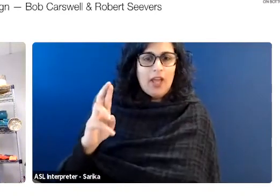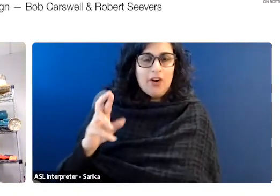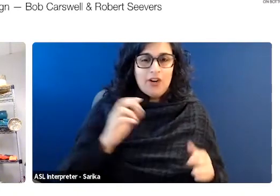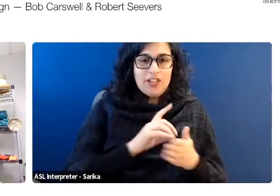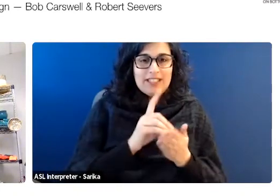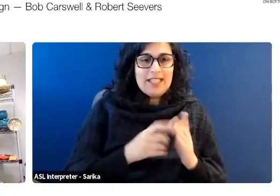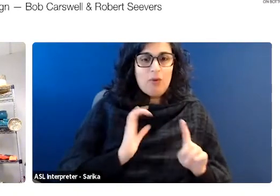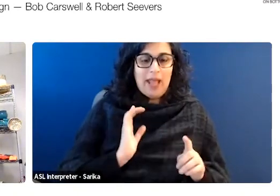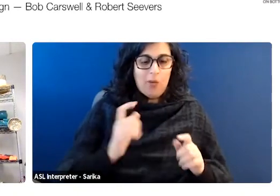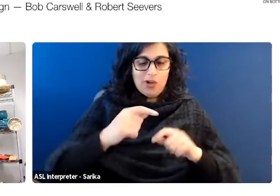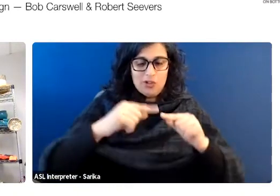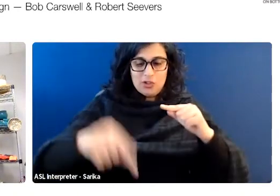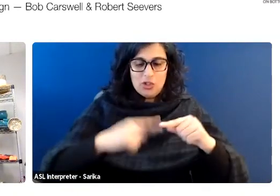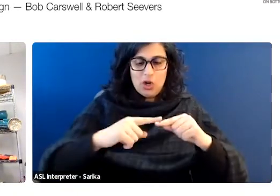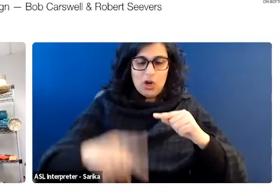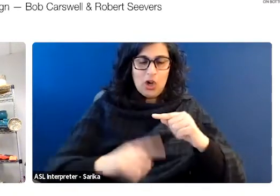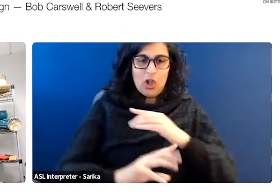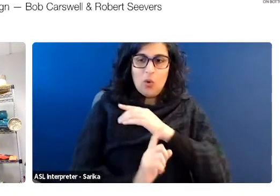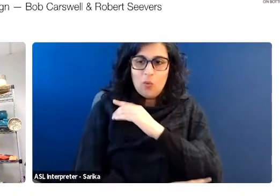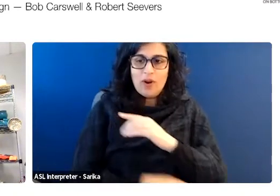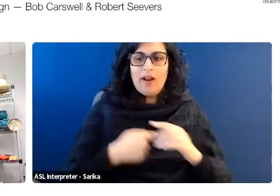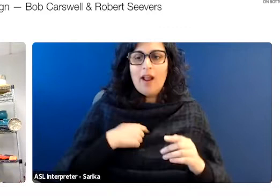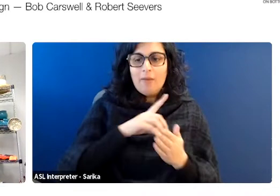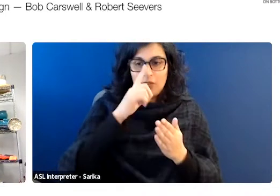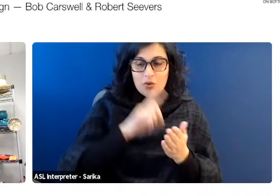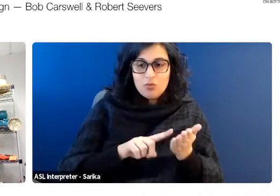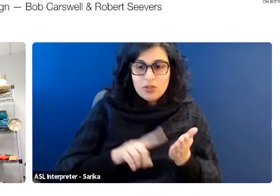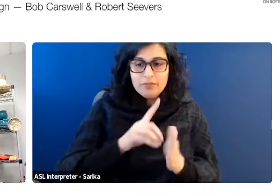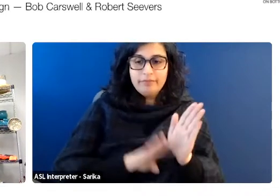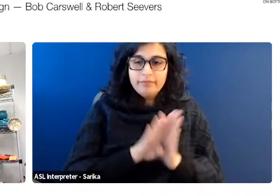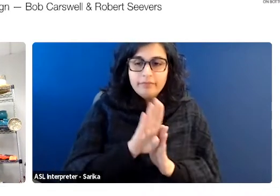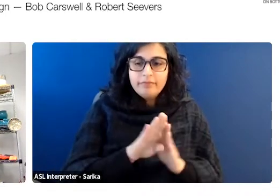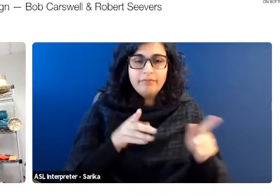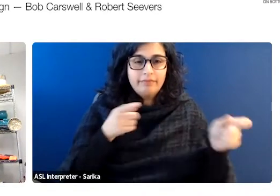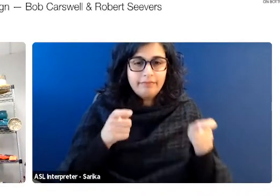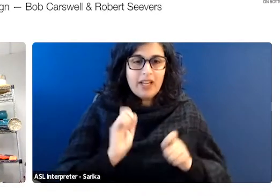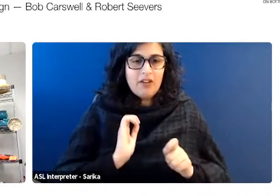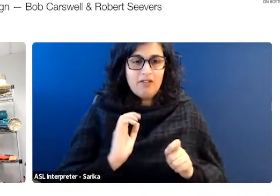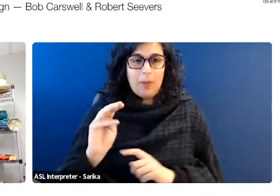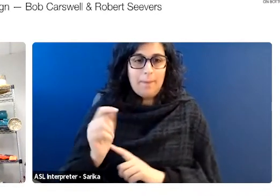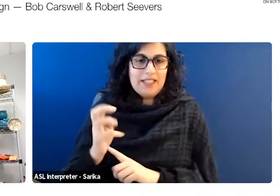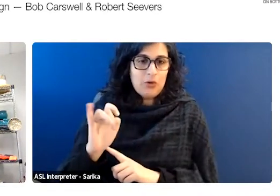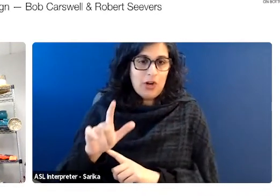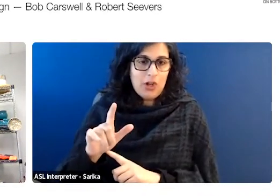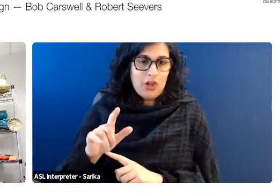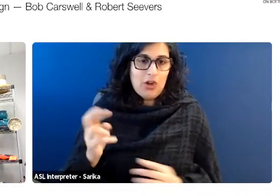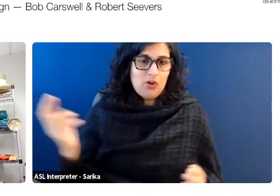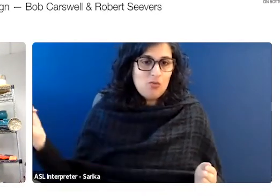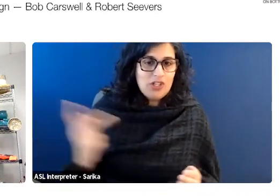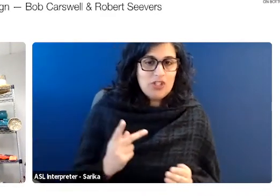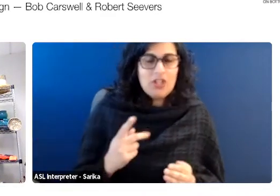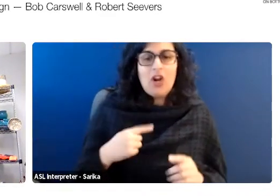in our community. I'm the research and development director over at Material Return, and what we are is a one-stop shop for